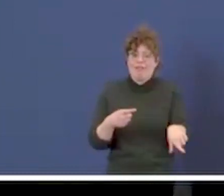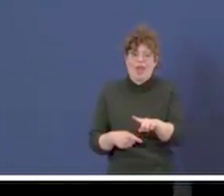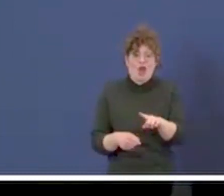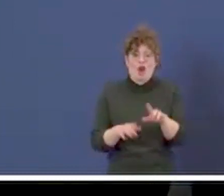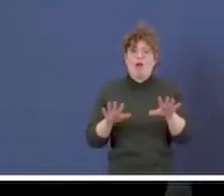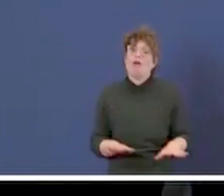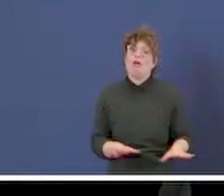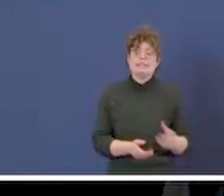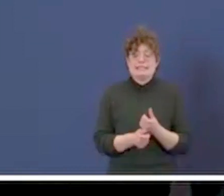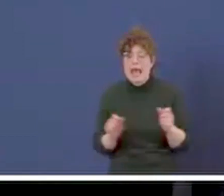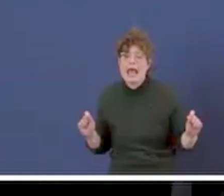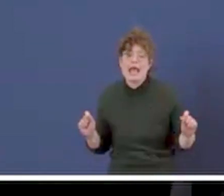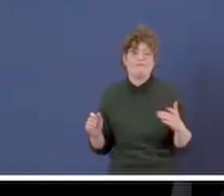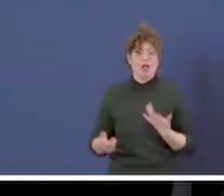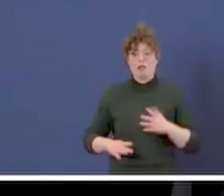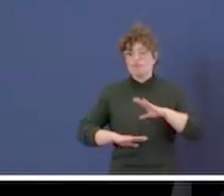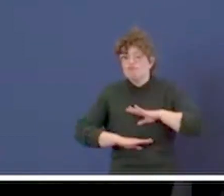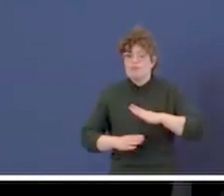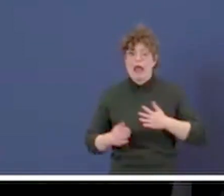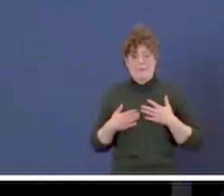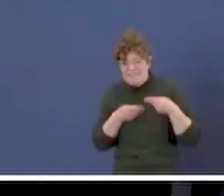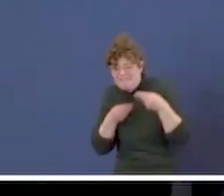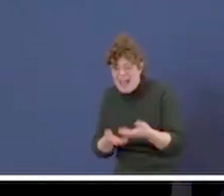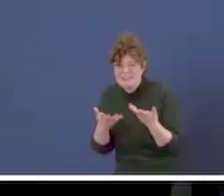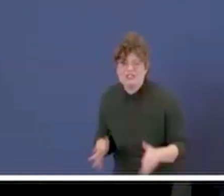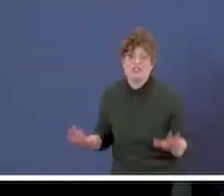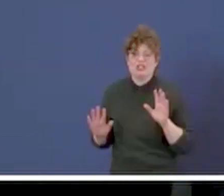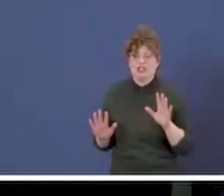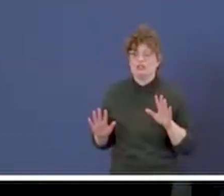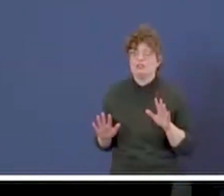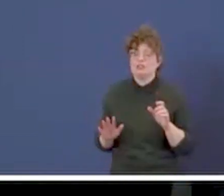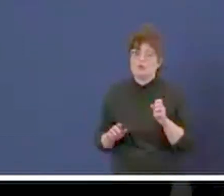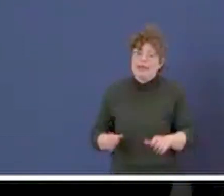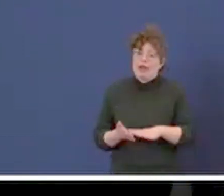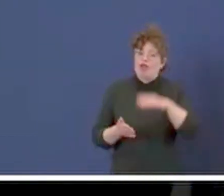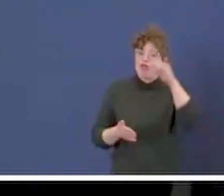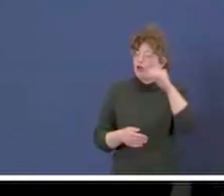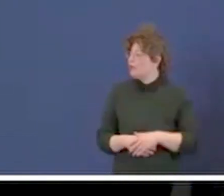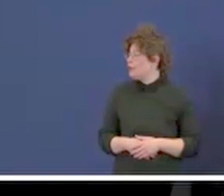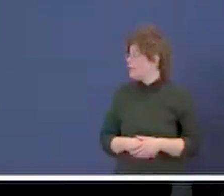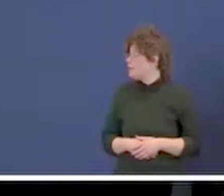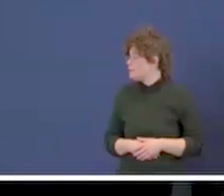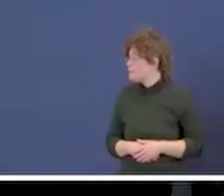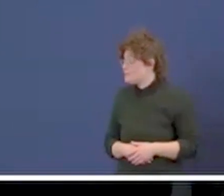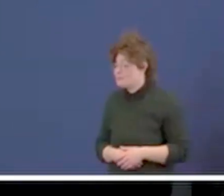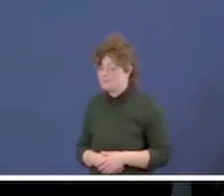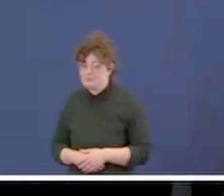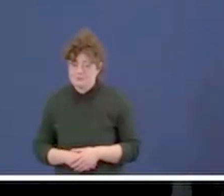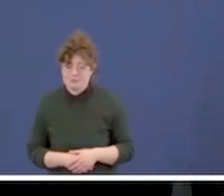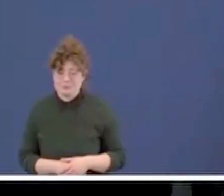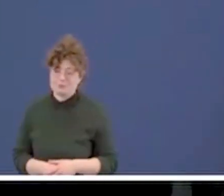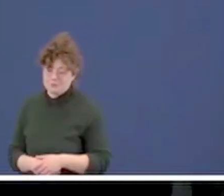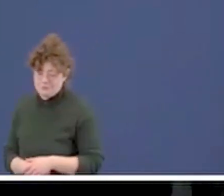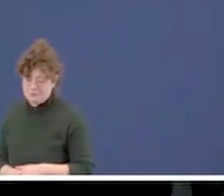are settled and safe and happy, fed, so that they can learn. So it's a real balancing